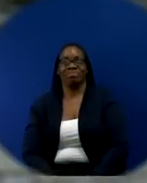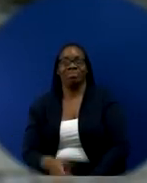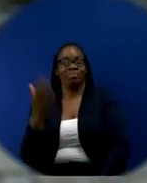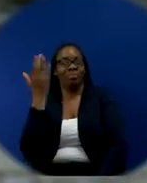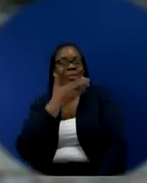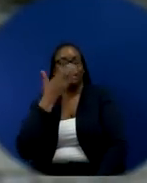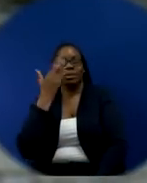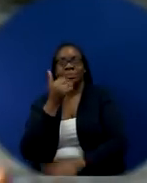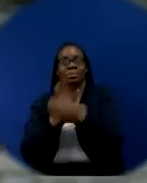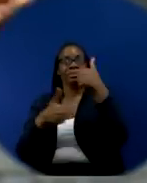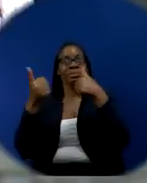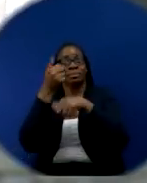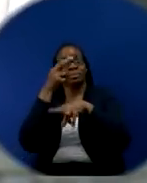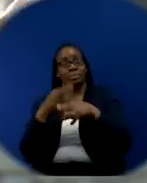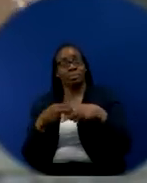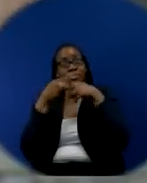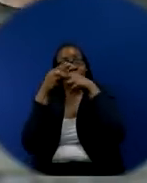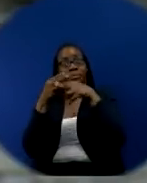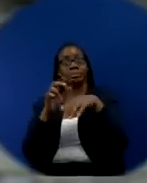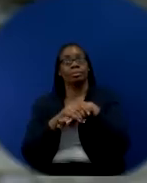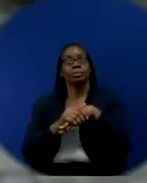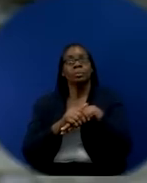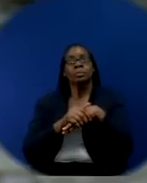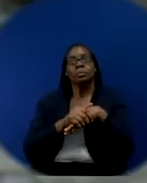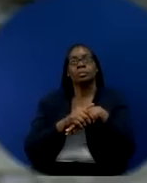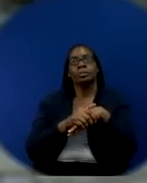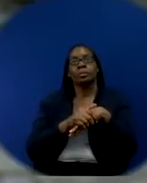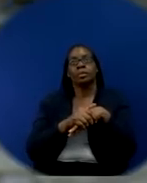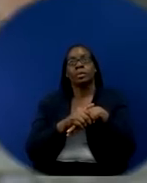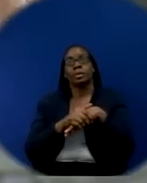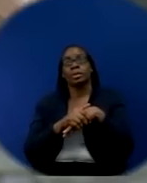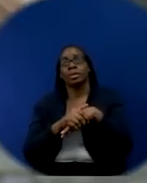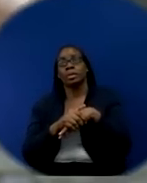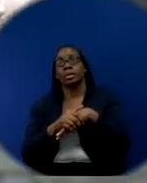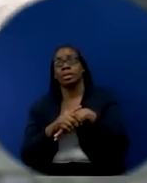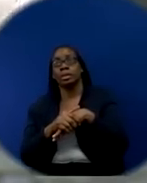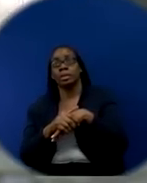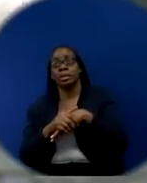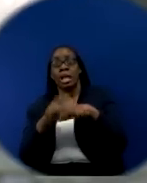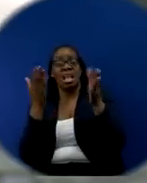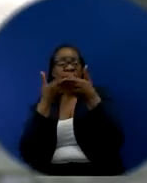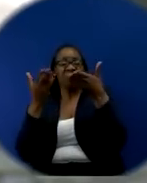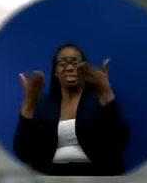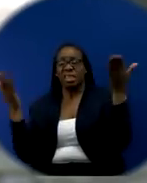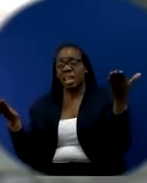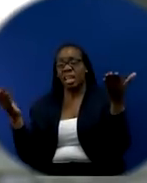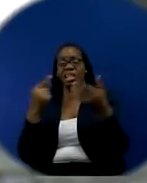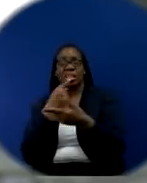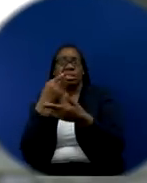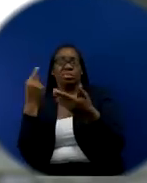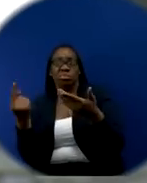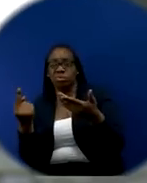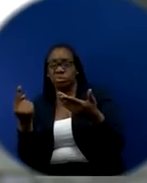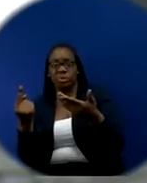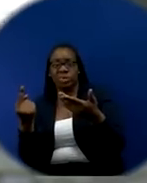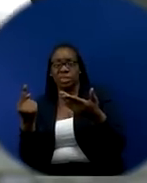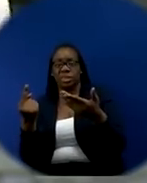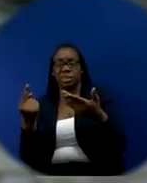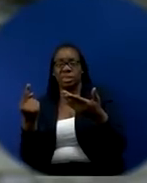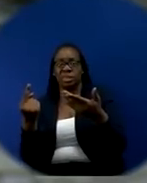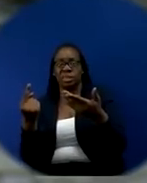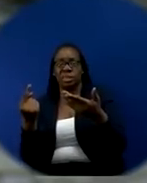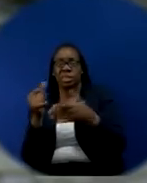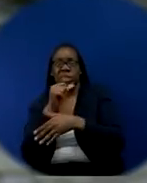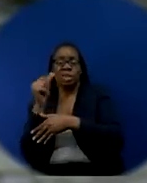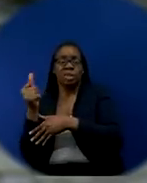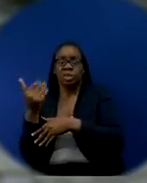Bless his high name. It's possessions. You can't let possessions possess you. It's profession. Don't let the profession take precedence over